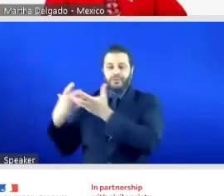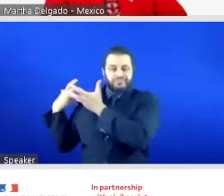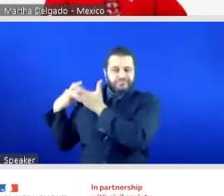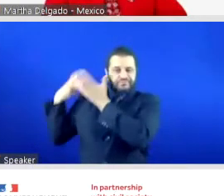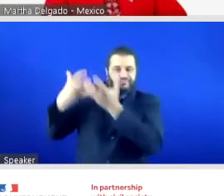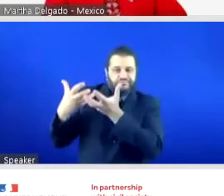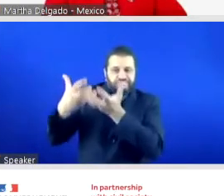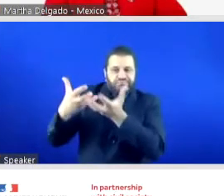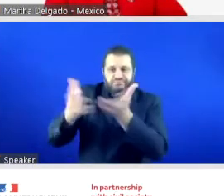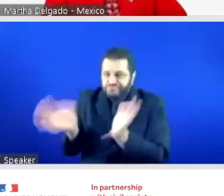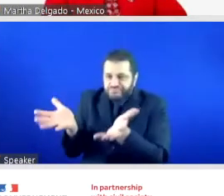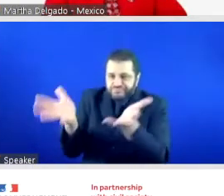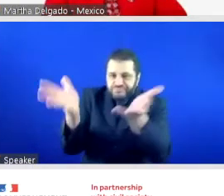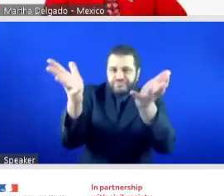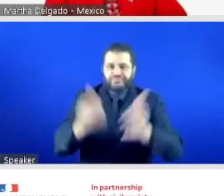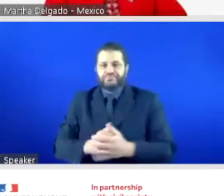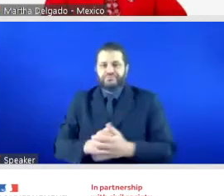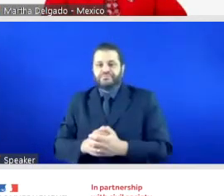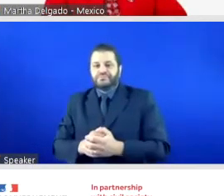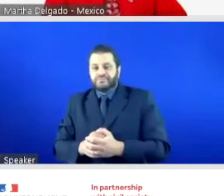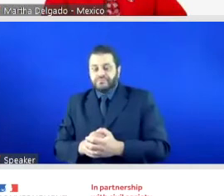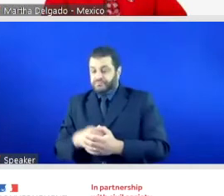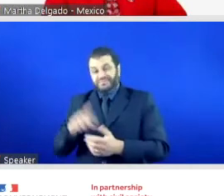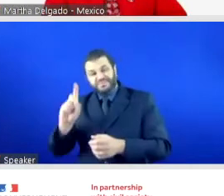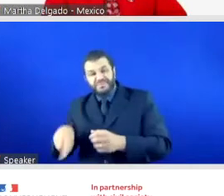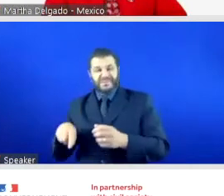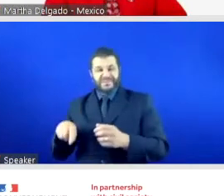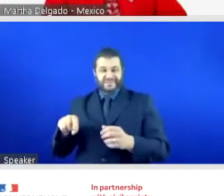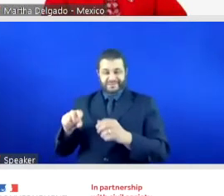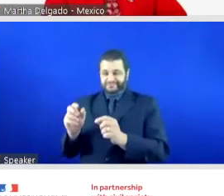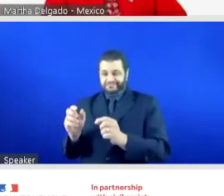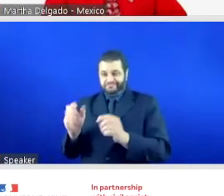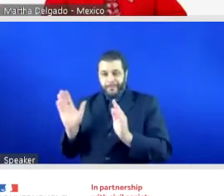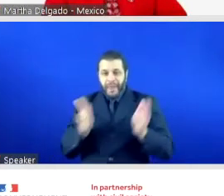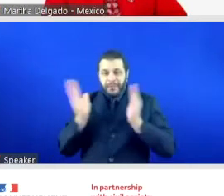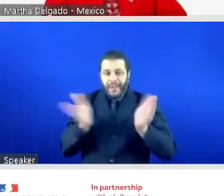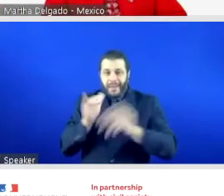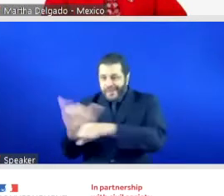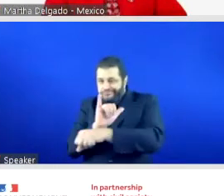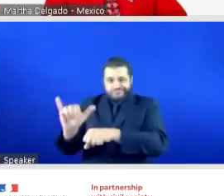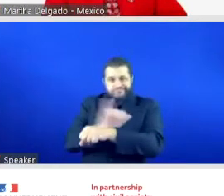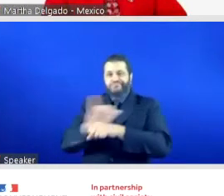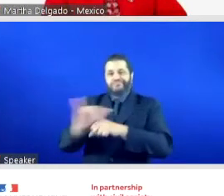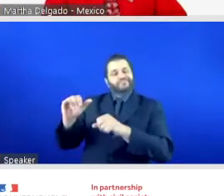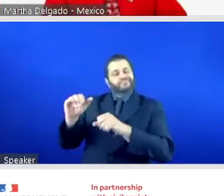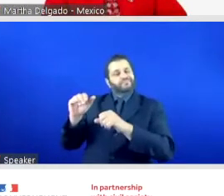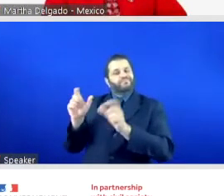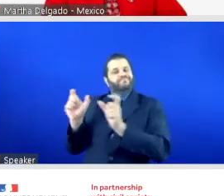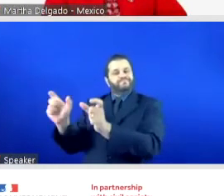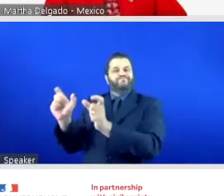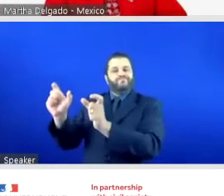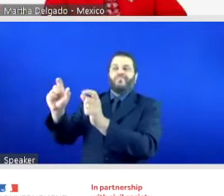girls in groups that lack representation in their policies, adaptation plans, and